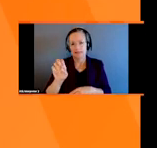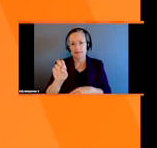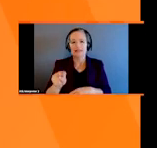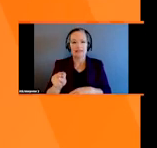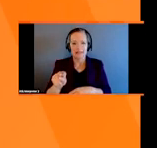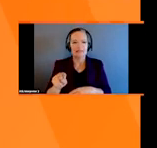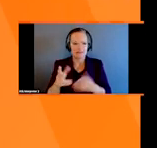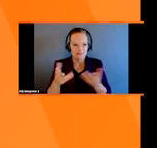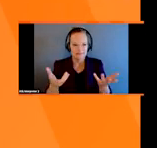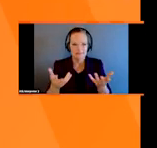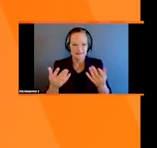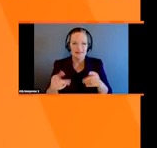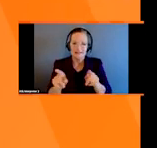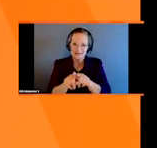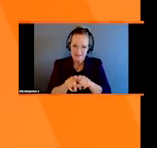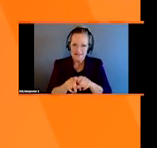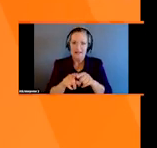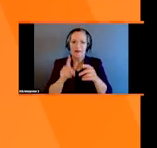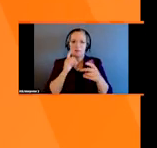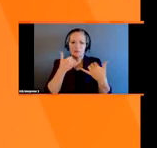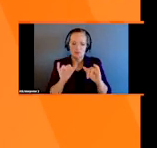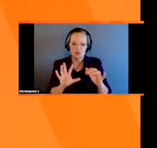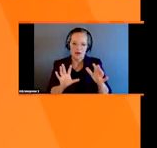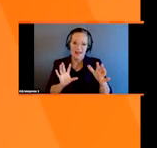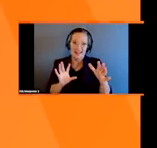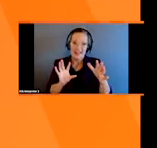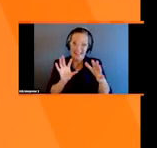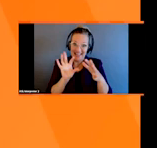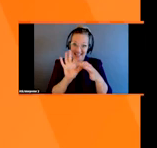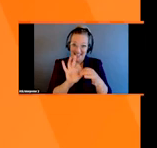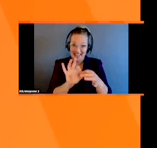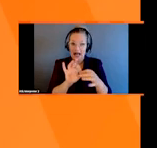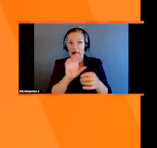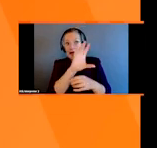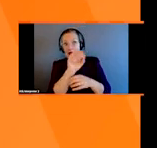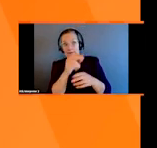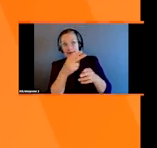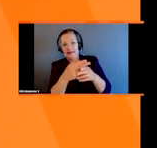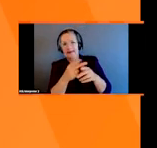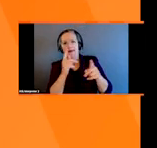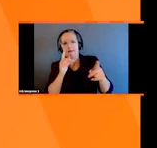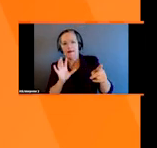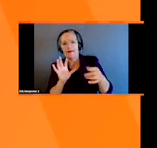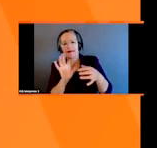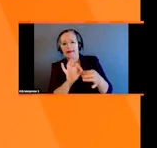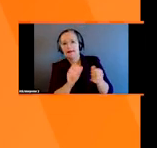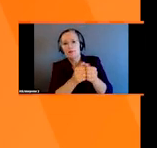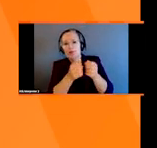sign the check. A person does, and it gets authorized to. So I want to connect with that person.